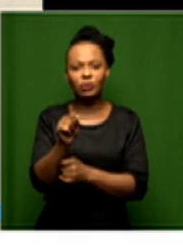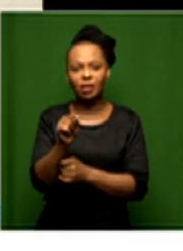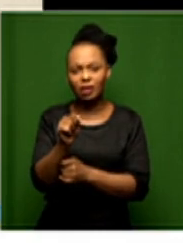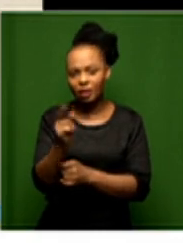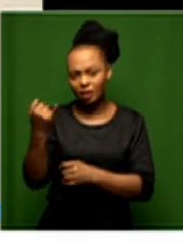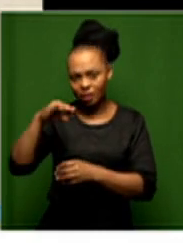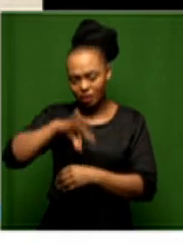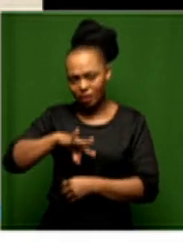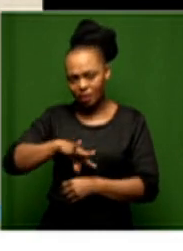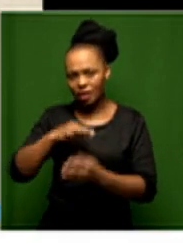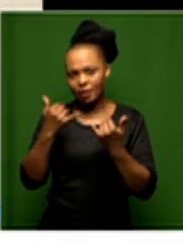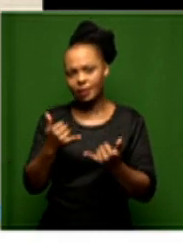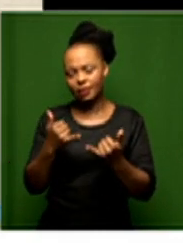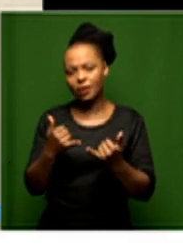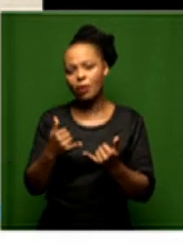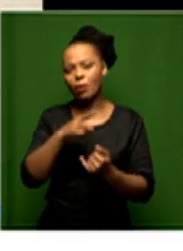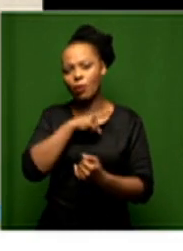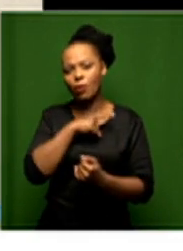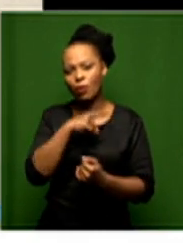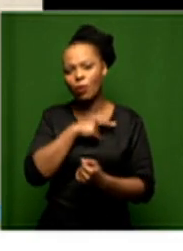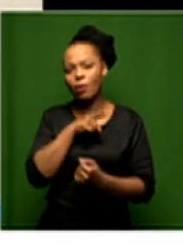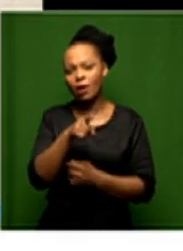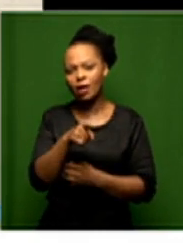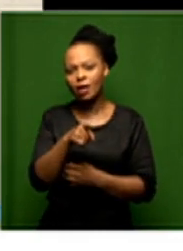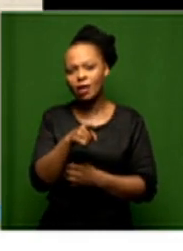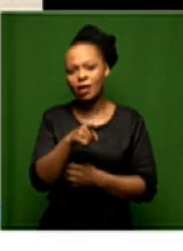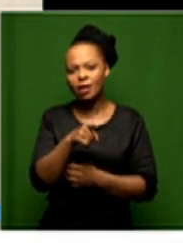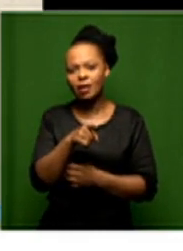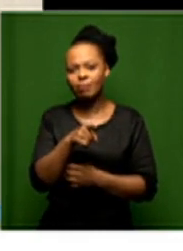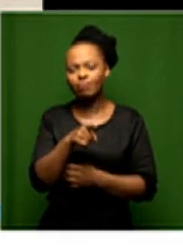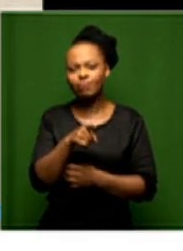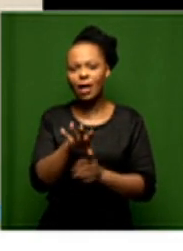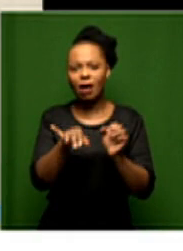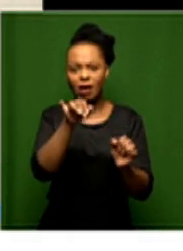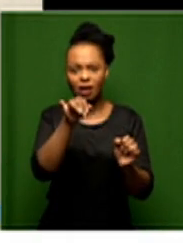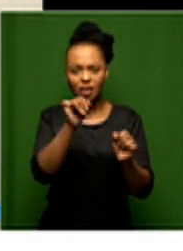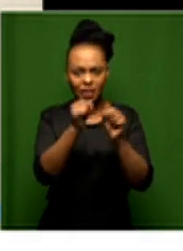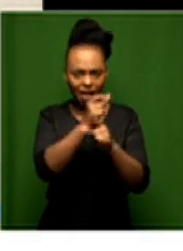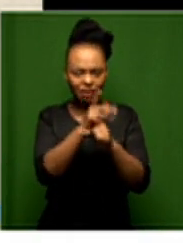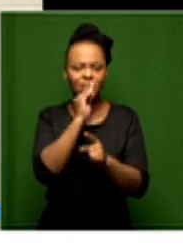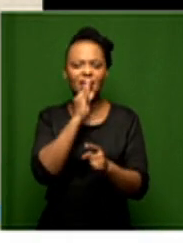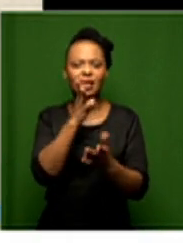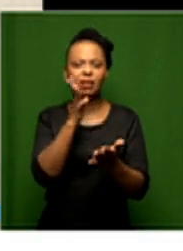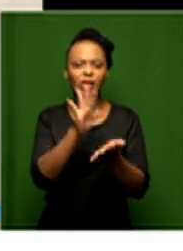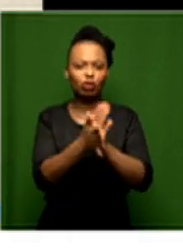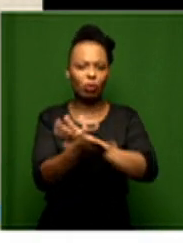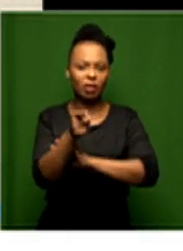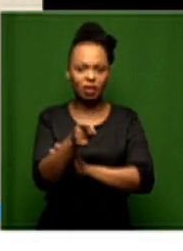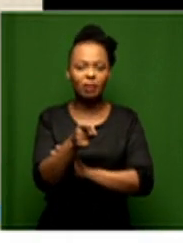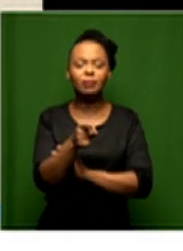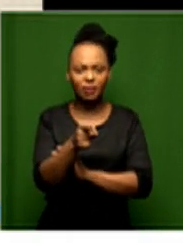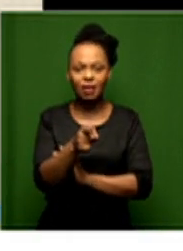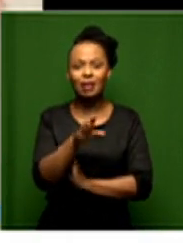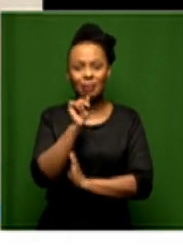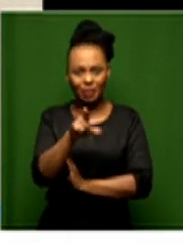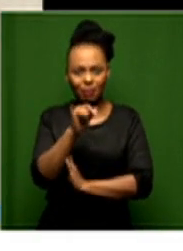wish to do so, or do whatever you please in terms of diversification. The vehicle then is completely destroyed. I mean, it's fascinating how this works.